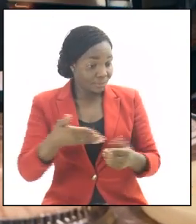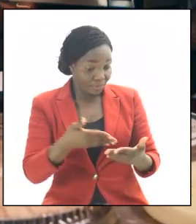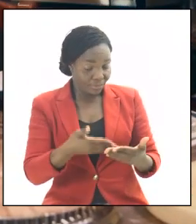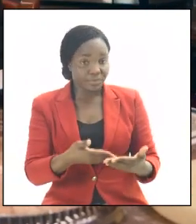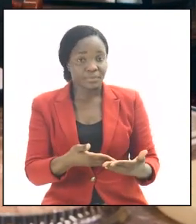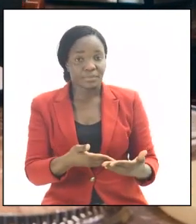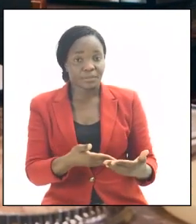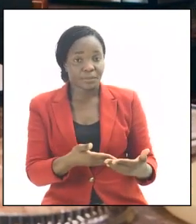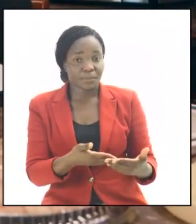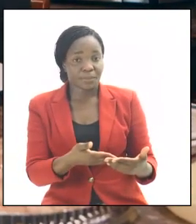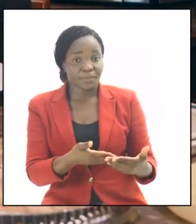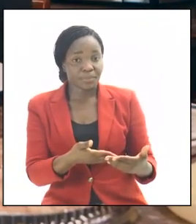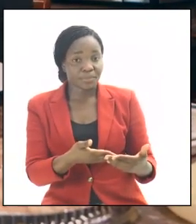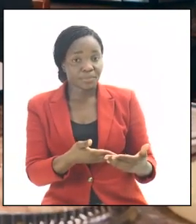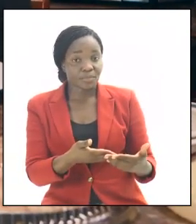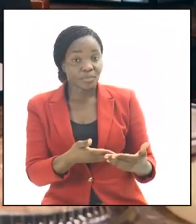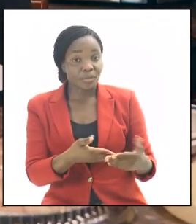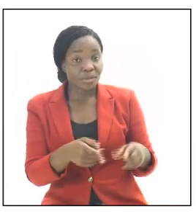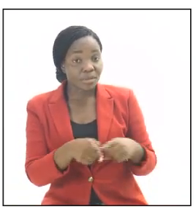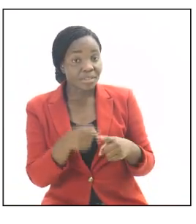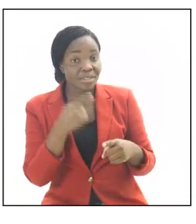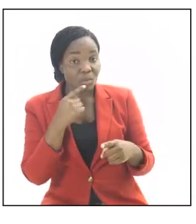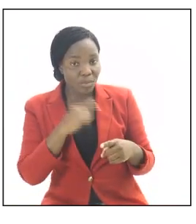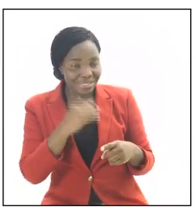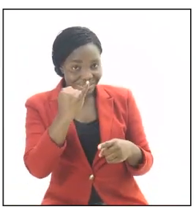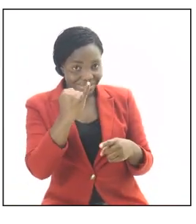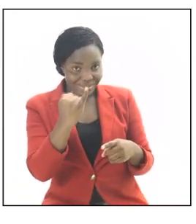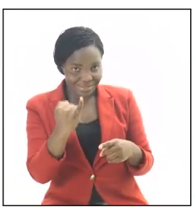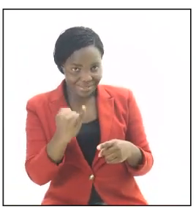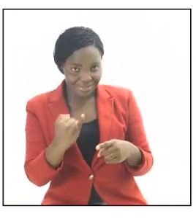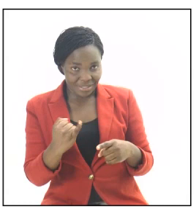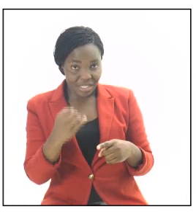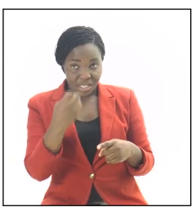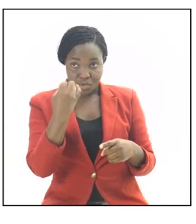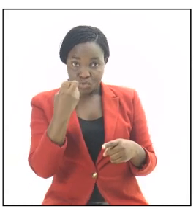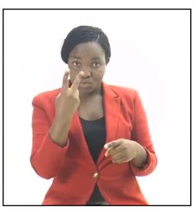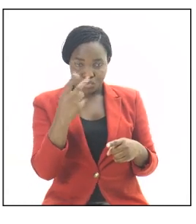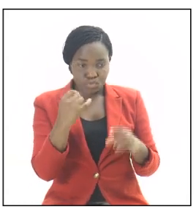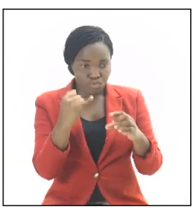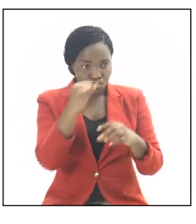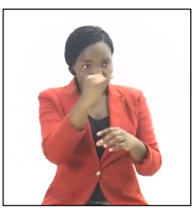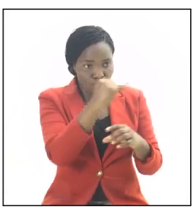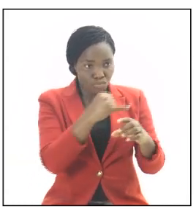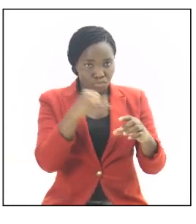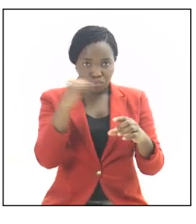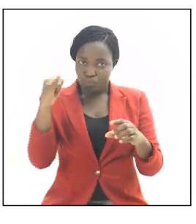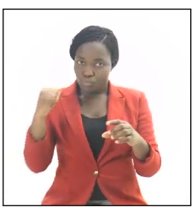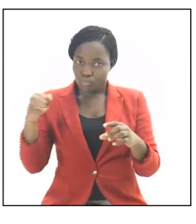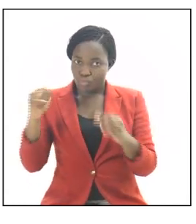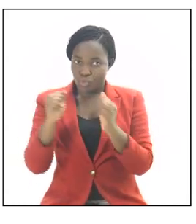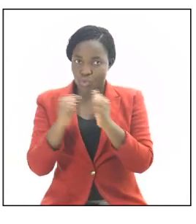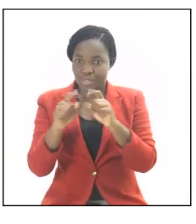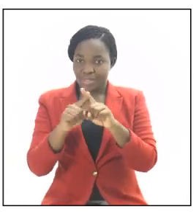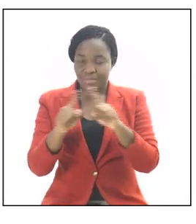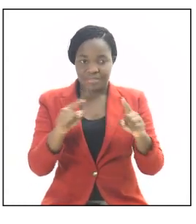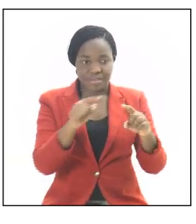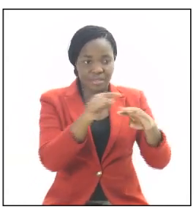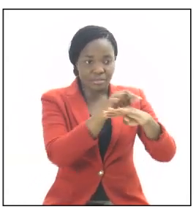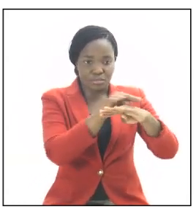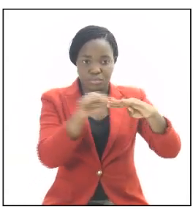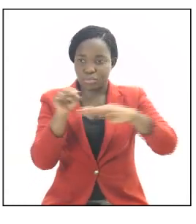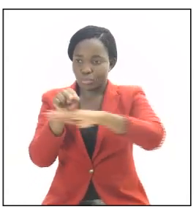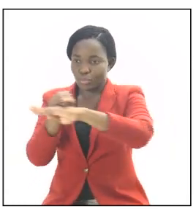Okay. They say we have to draw 2 circles with different diameters. Let's do